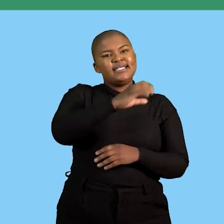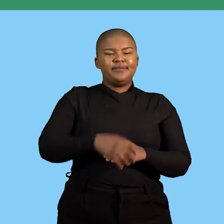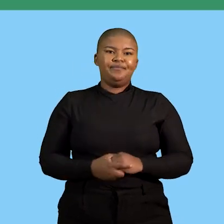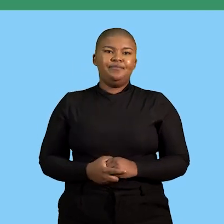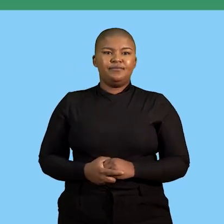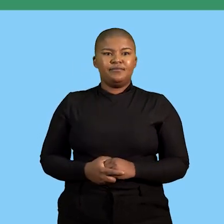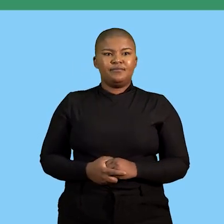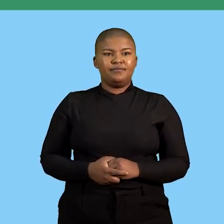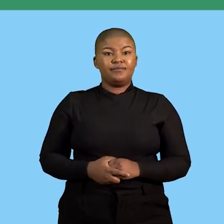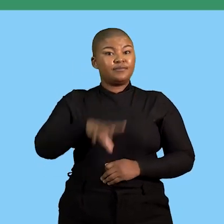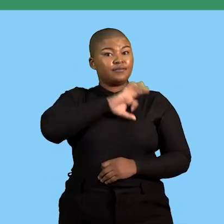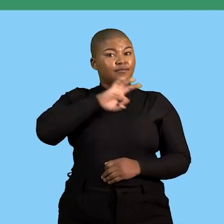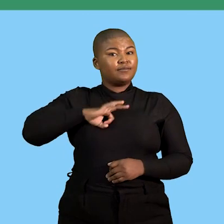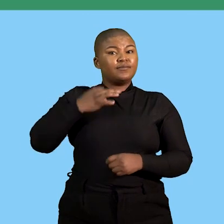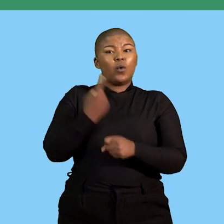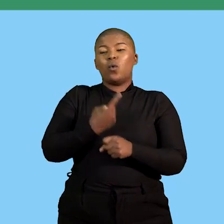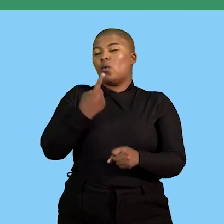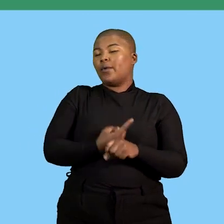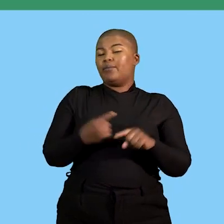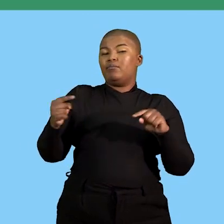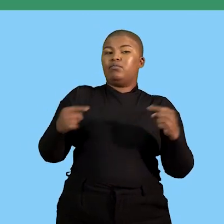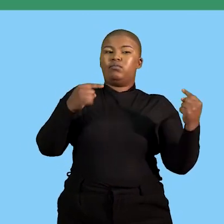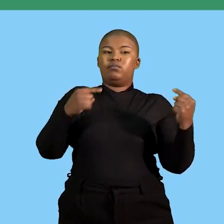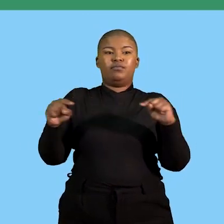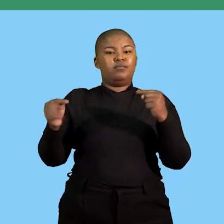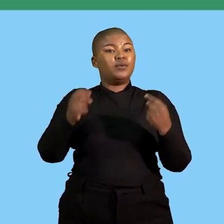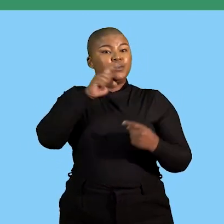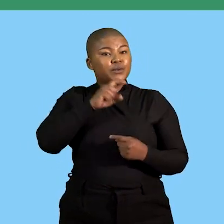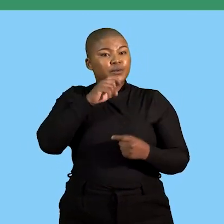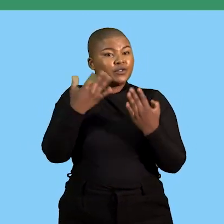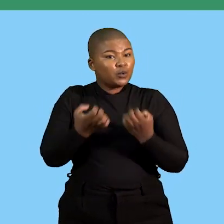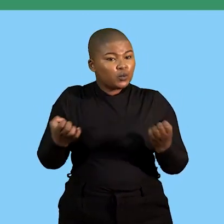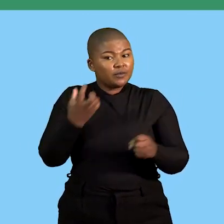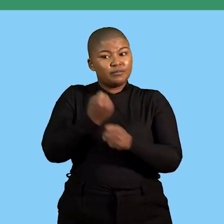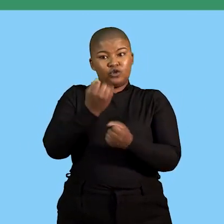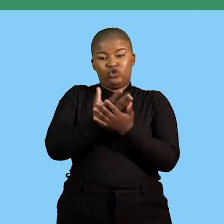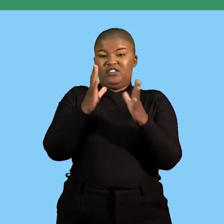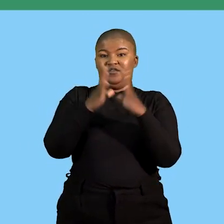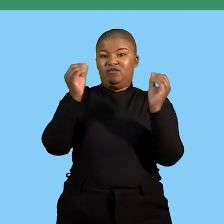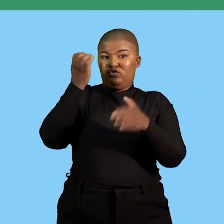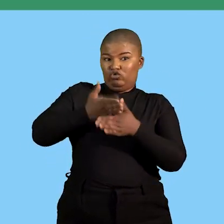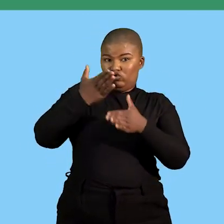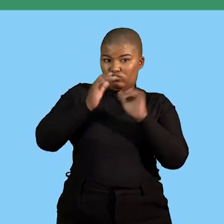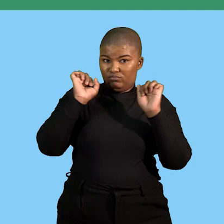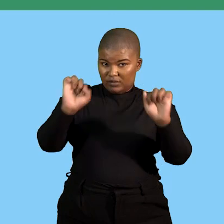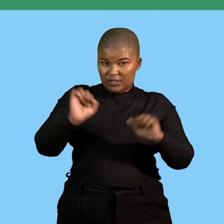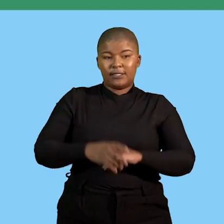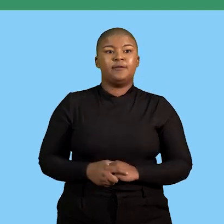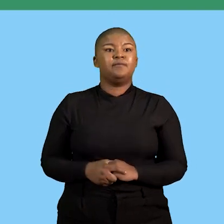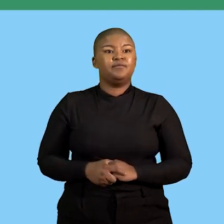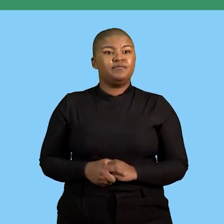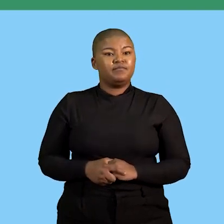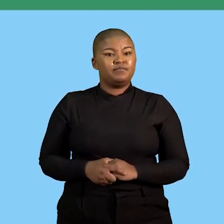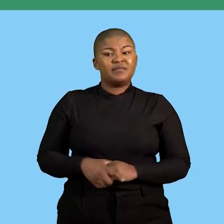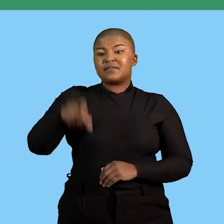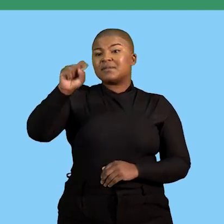now employees always argue over the use of equipment to accomplish their task. So the idea